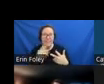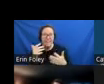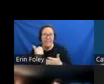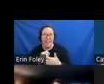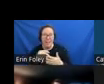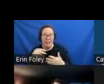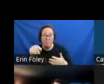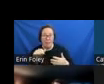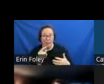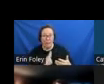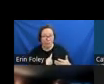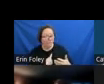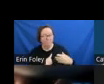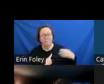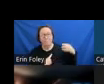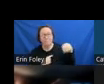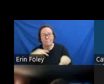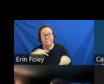in.